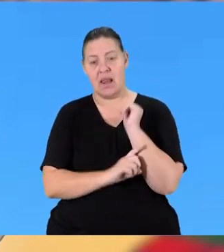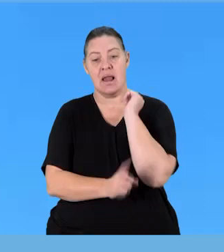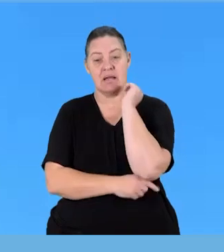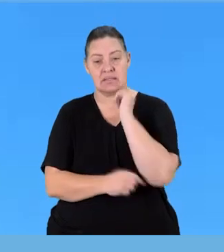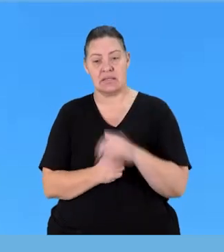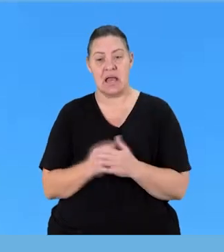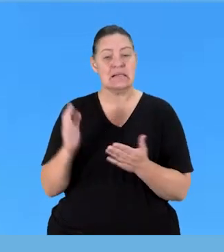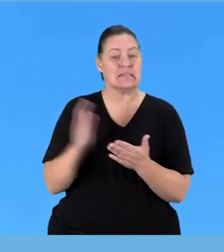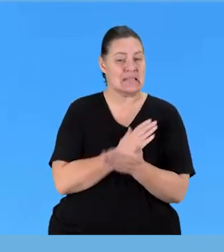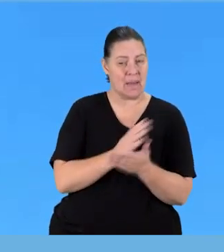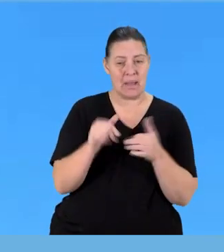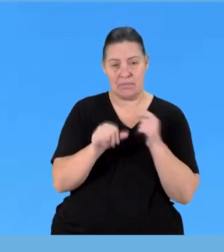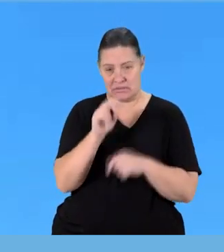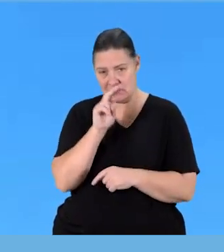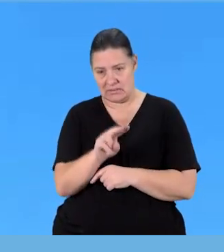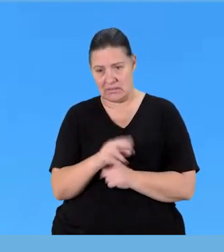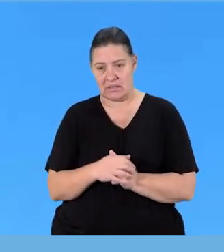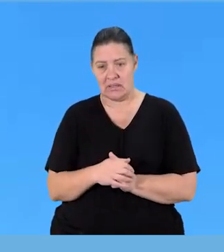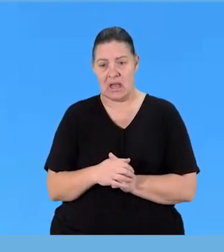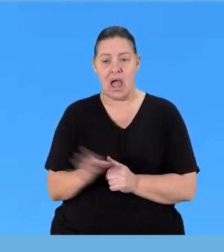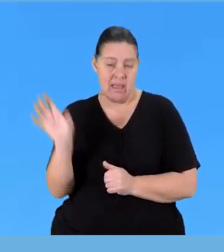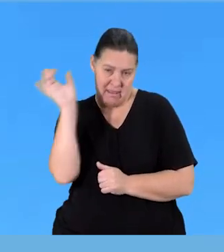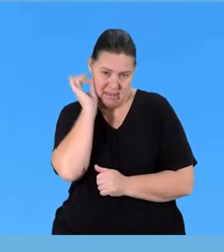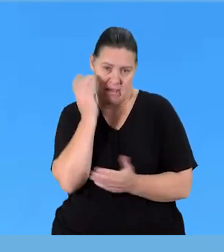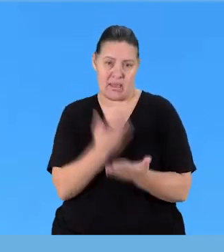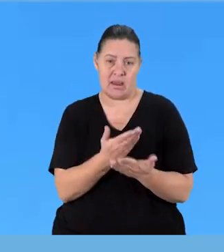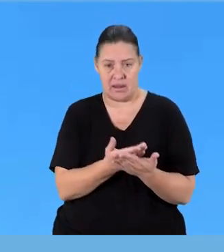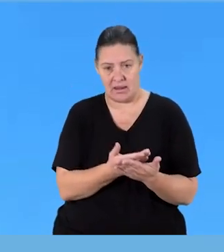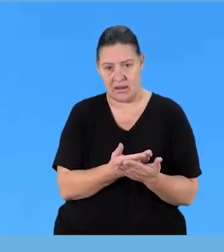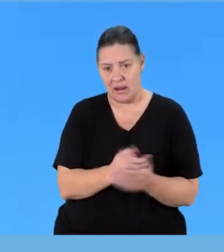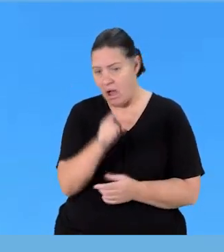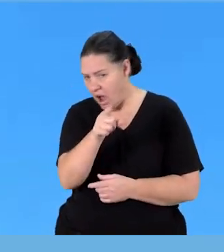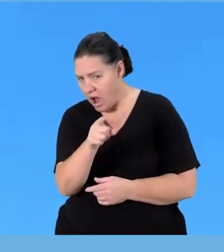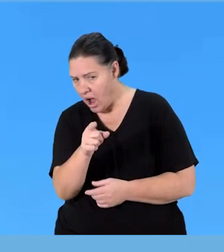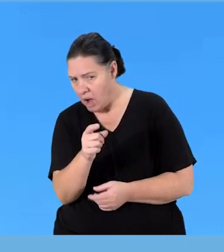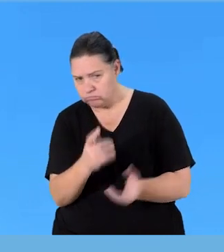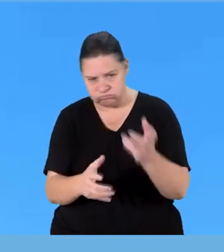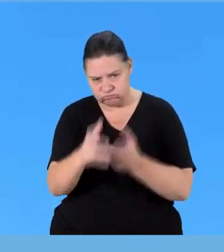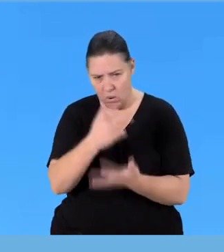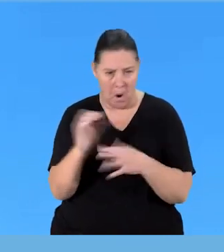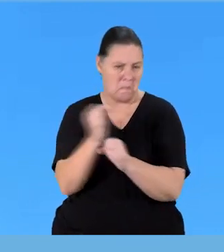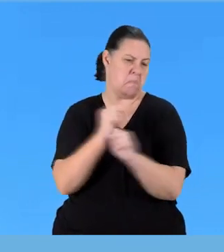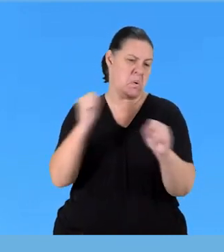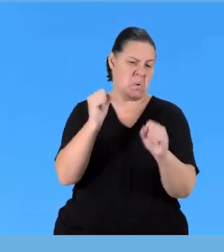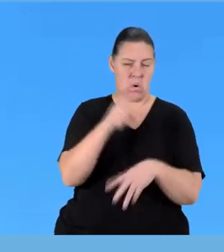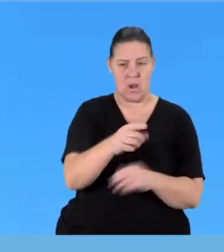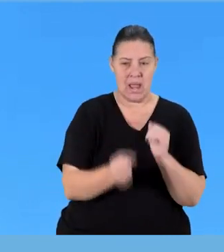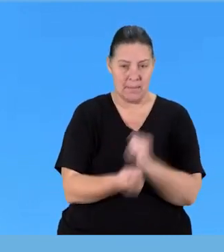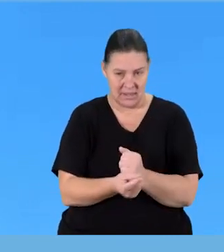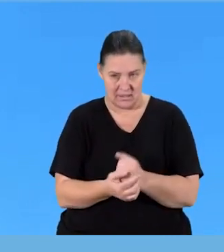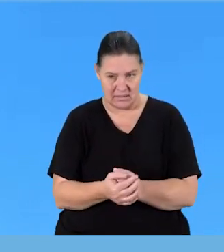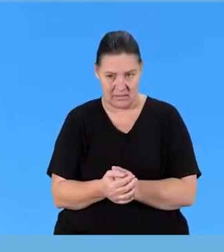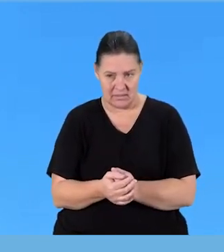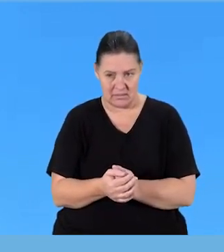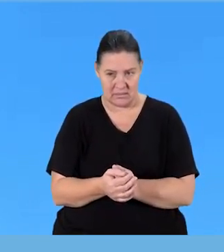And then the last one, some chemical changes can be heard. So sometimes you can hear from a distance that there's an explosion